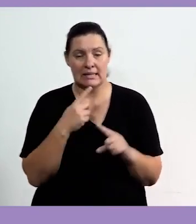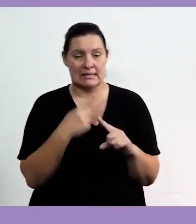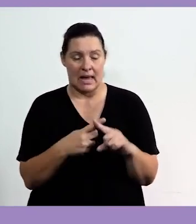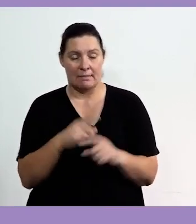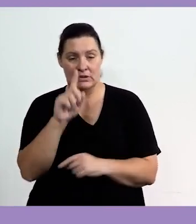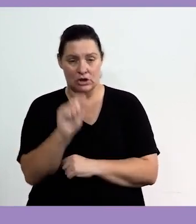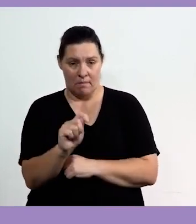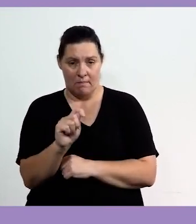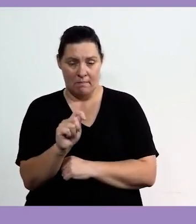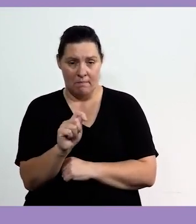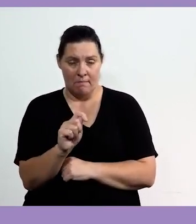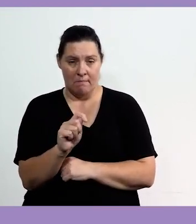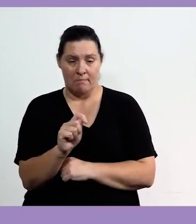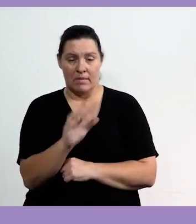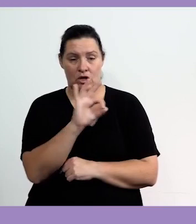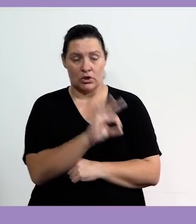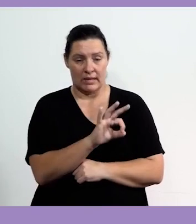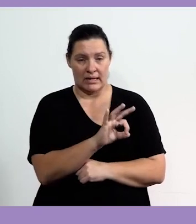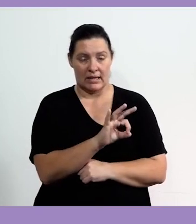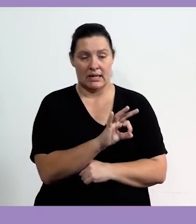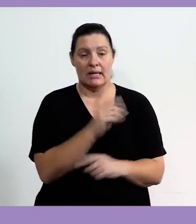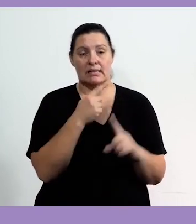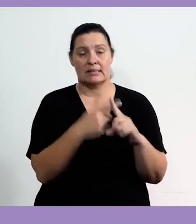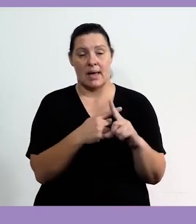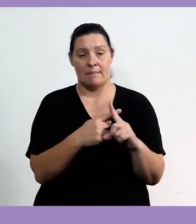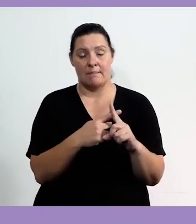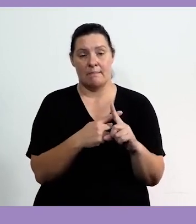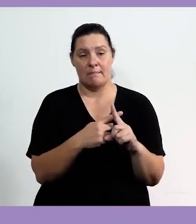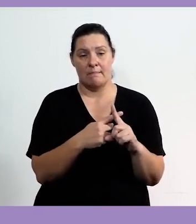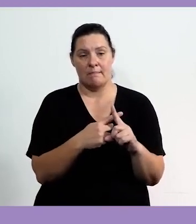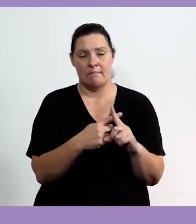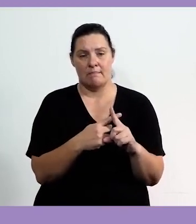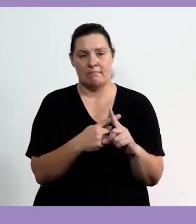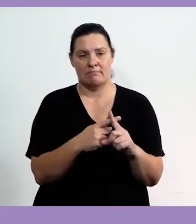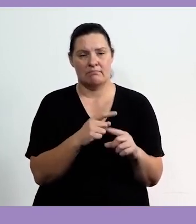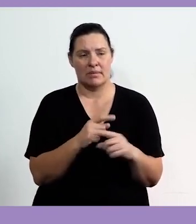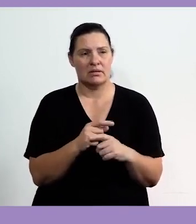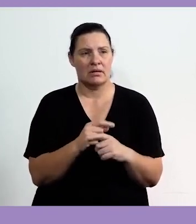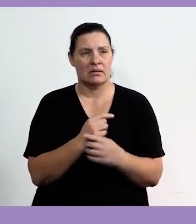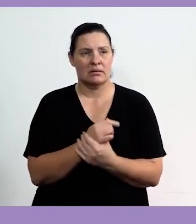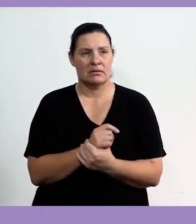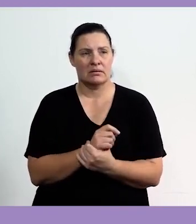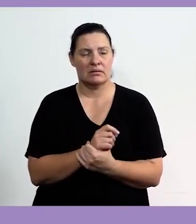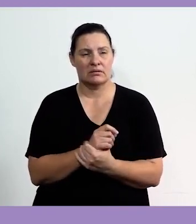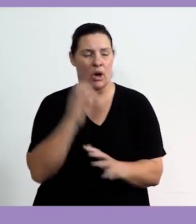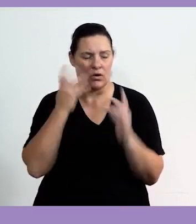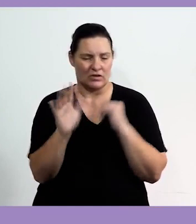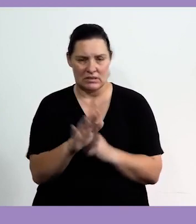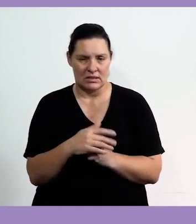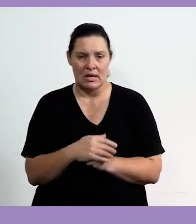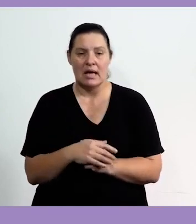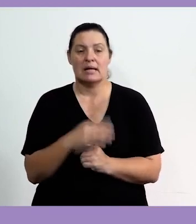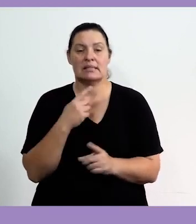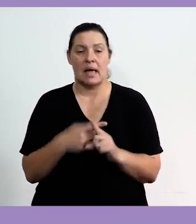3 multiplied by the term number. So that is 3 multiplied by, let me just write the term numbers there so that we don't